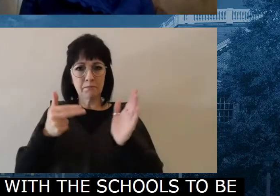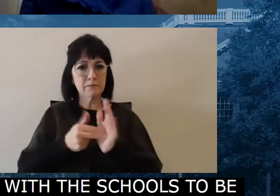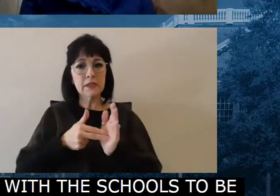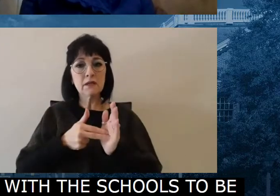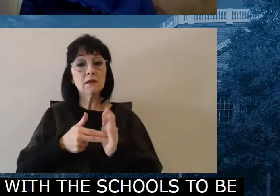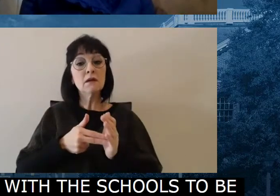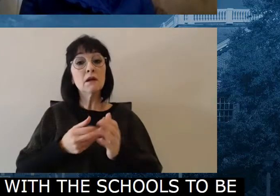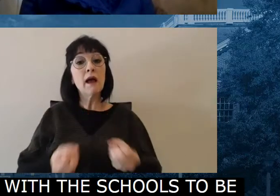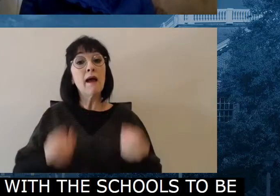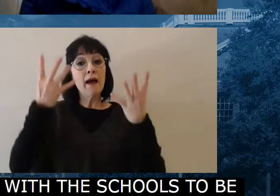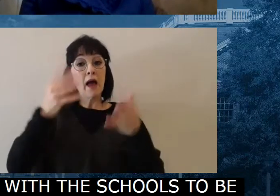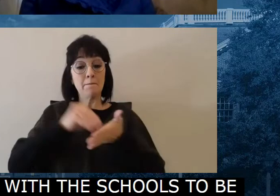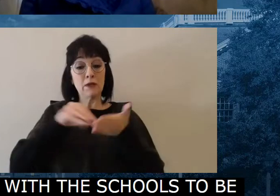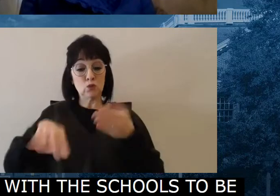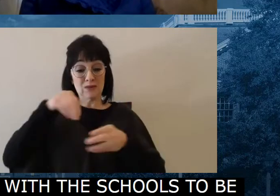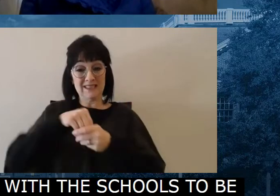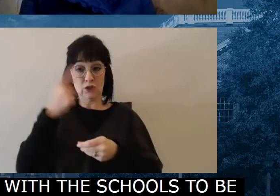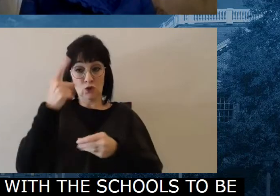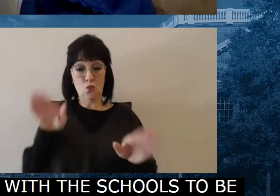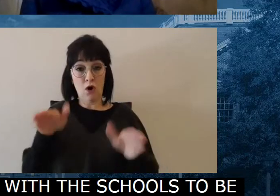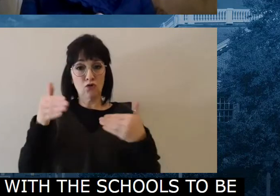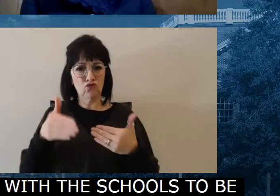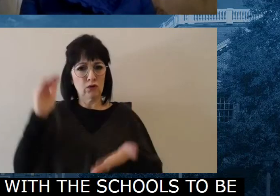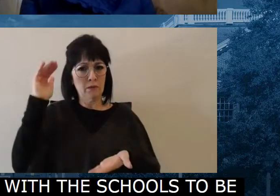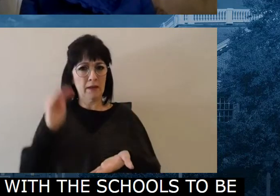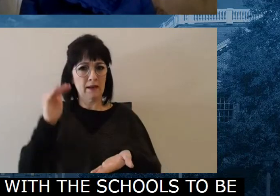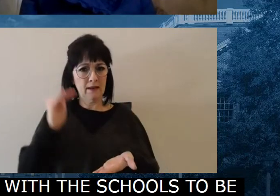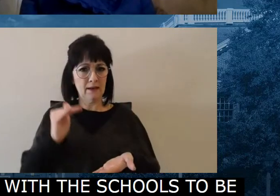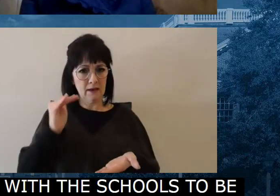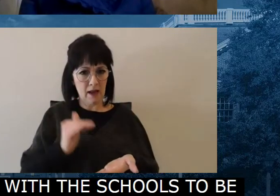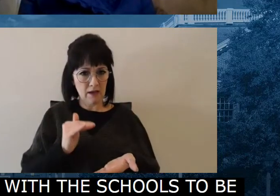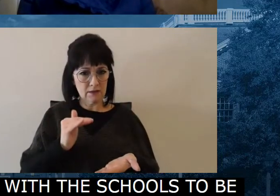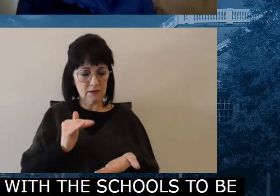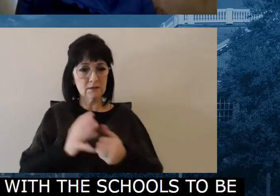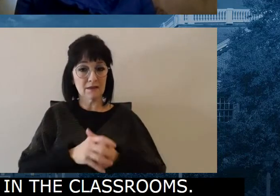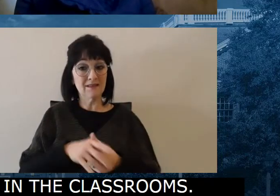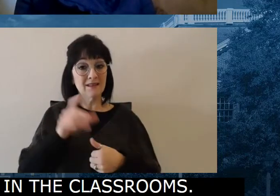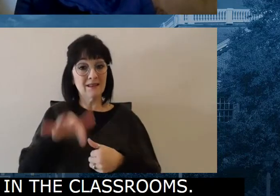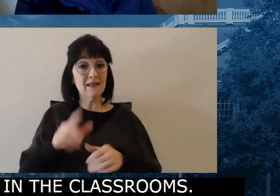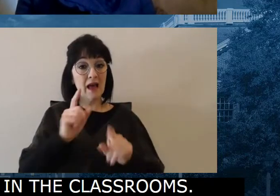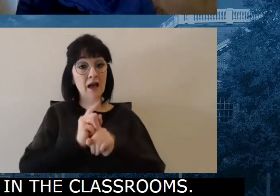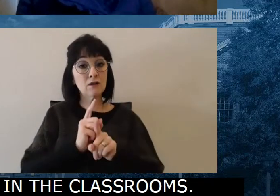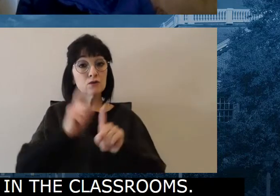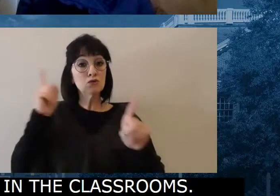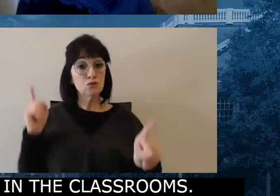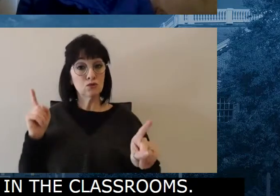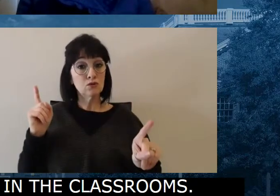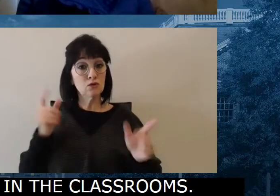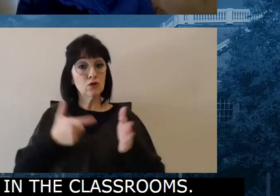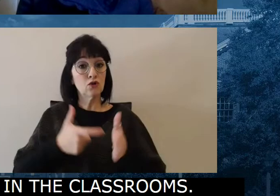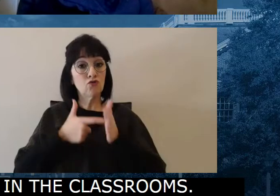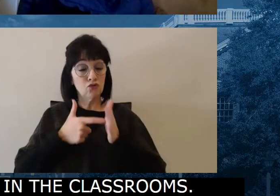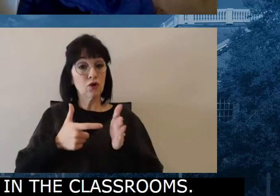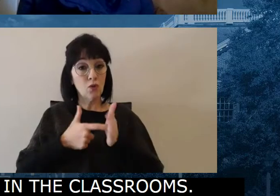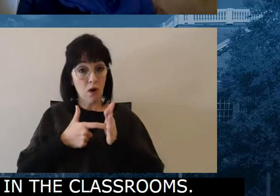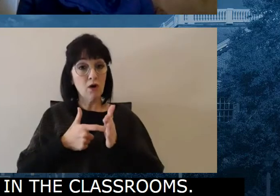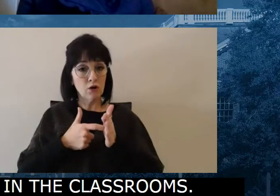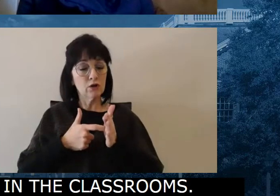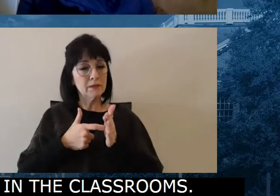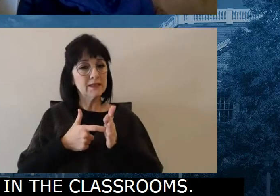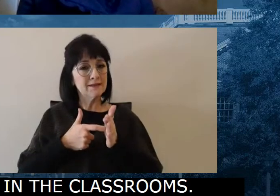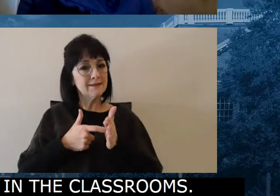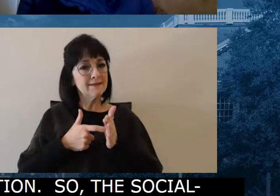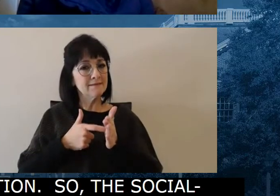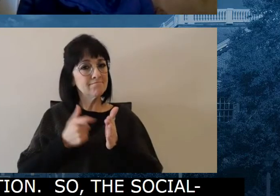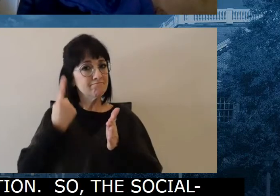and transportation. So the social distancing requirements do make it more difficult